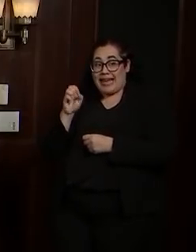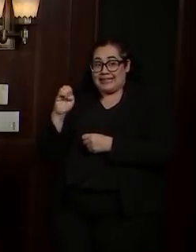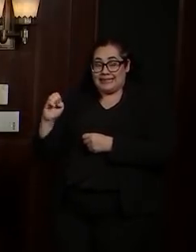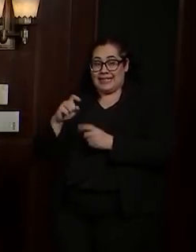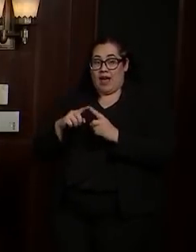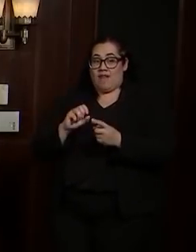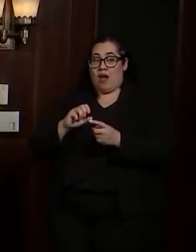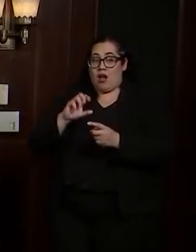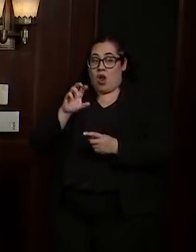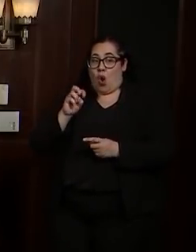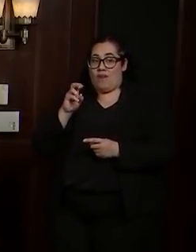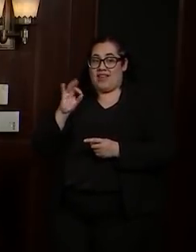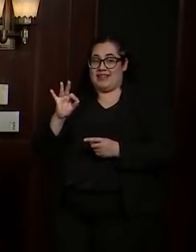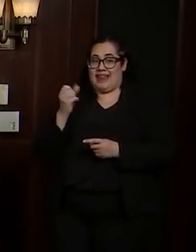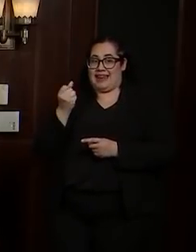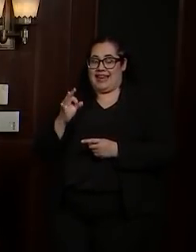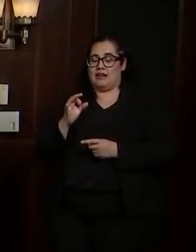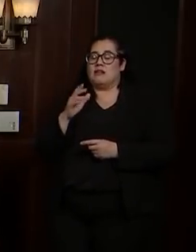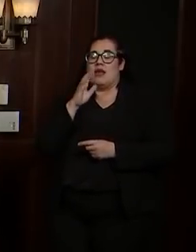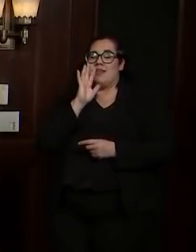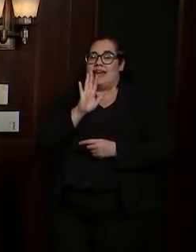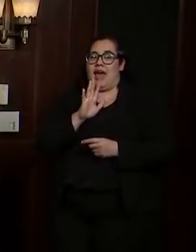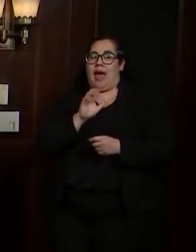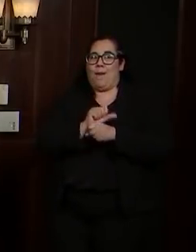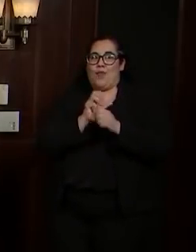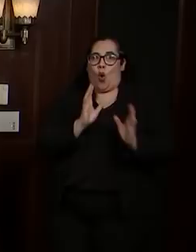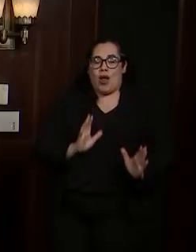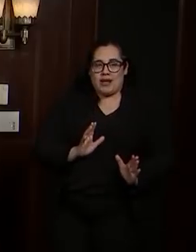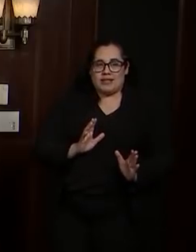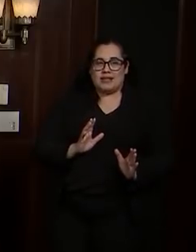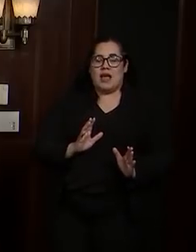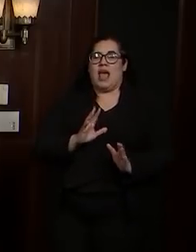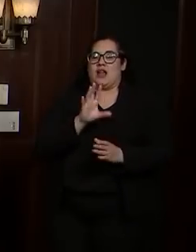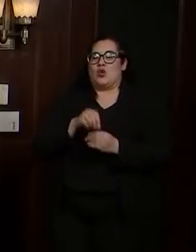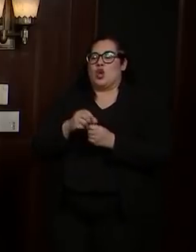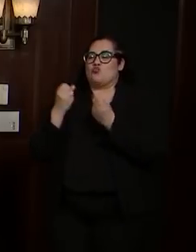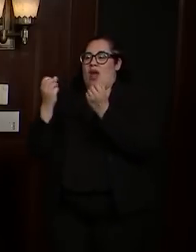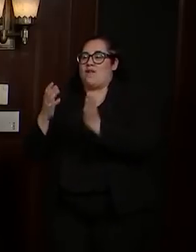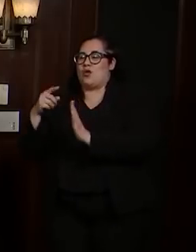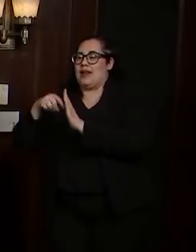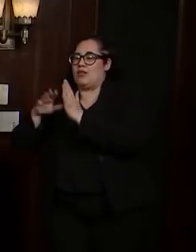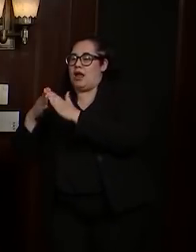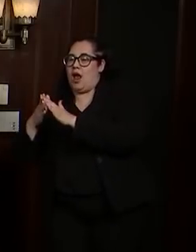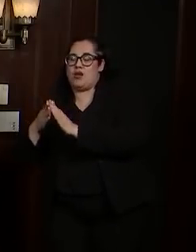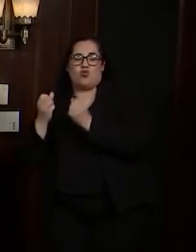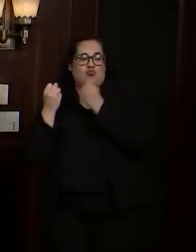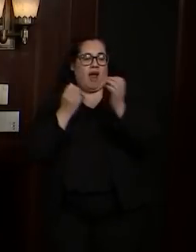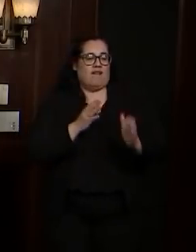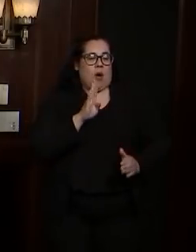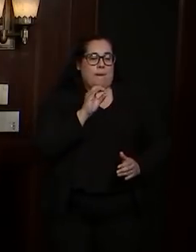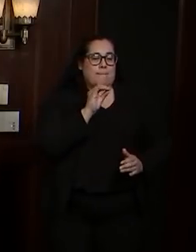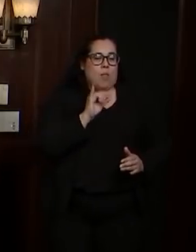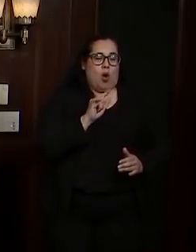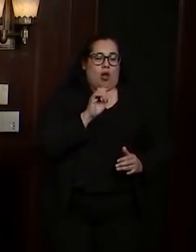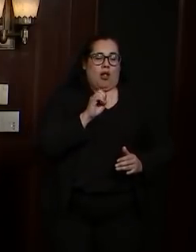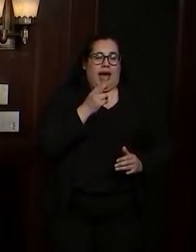of COVID-19 of employees, including a driver out of downtown, a driver out of Boyle Heights, a driver out of